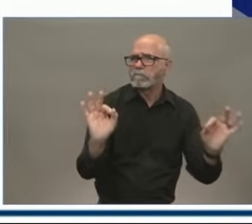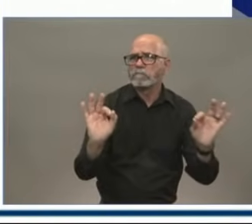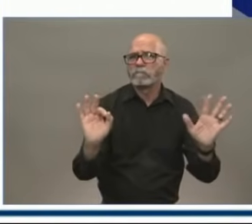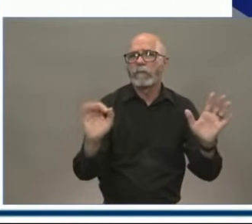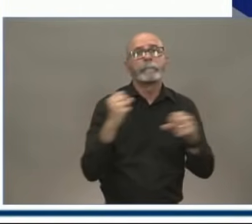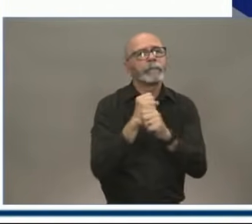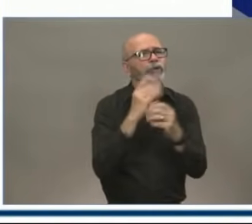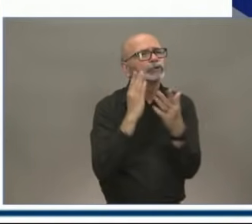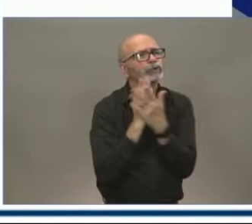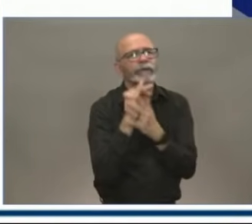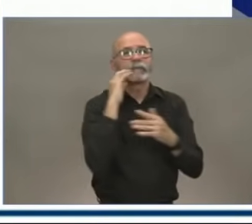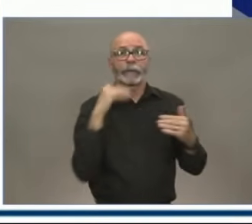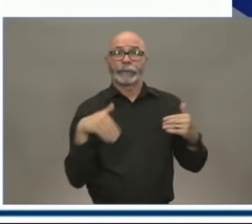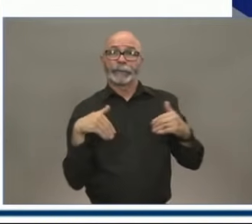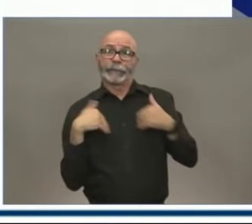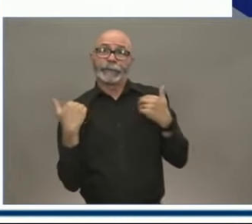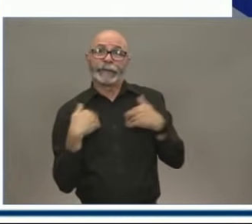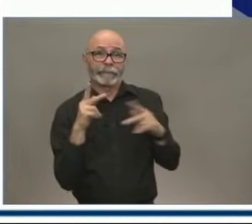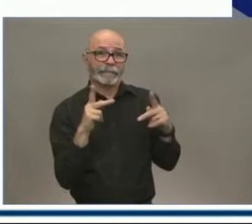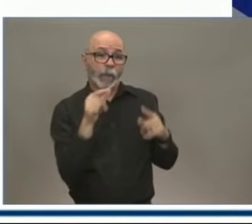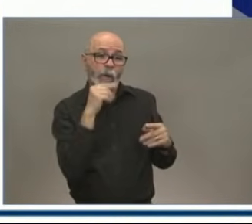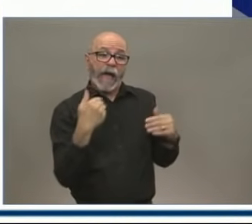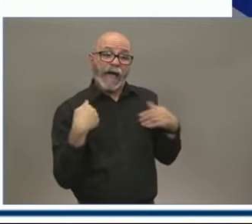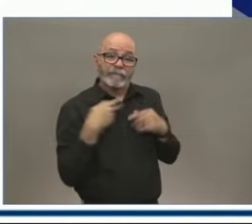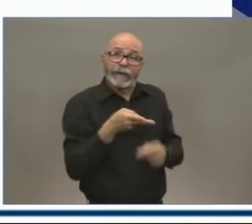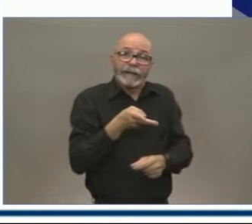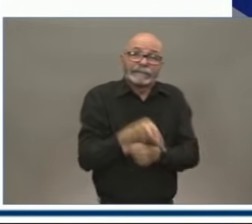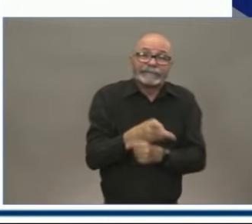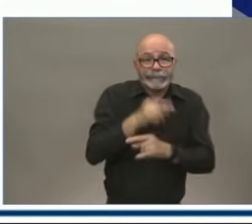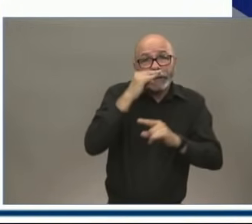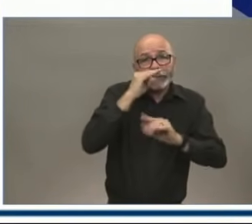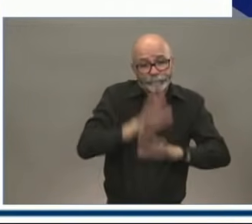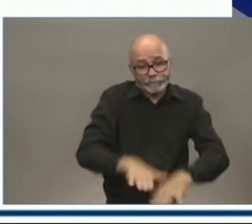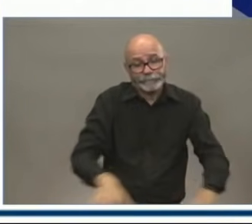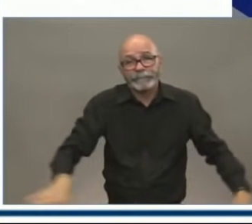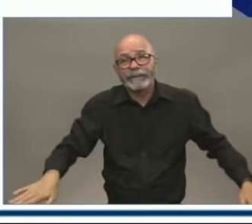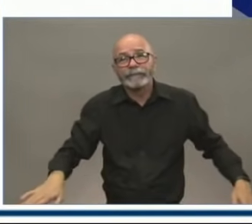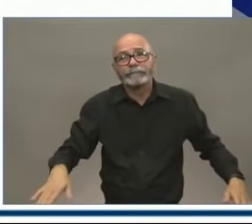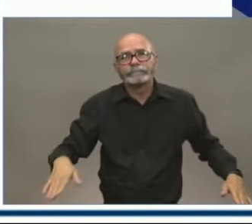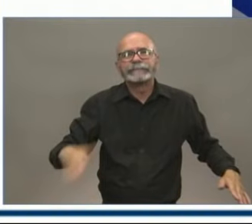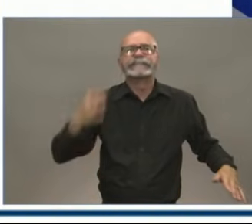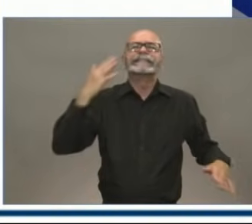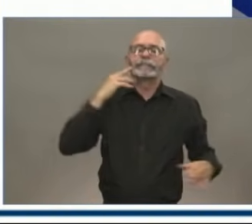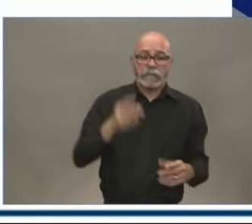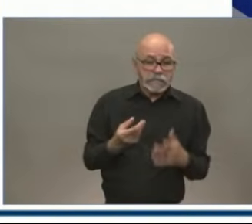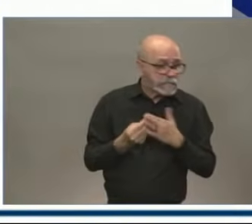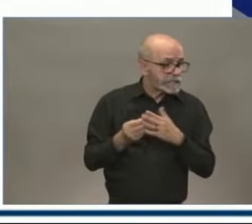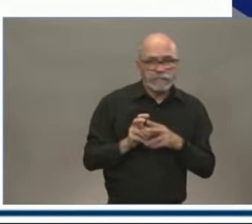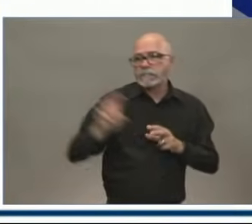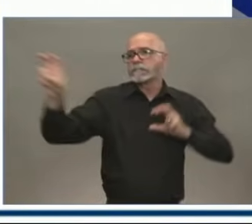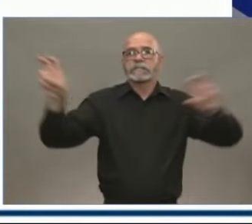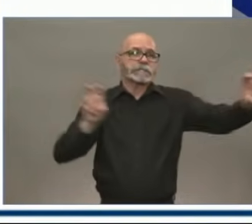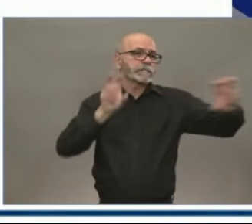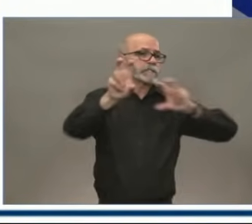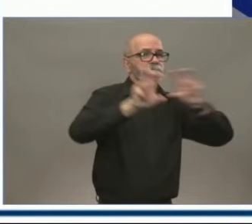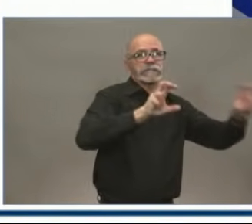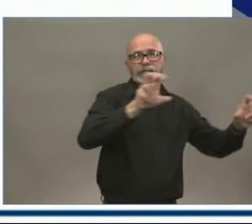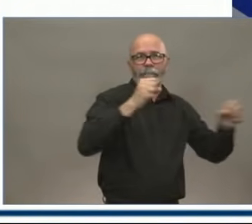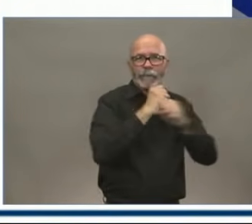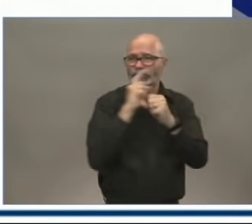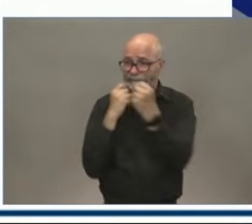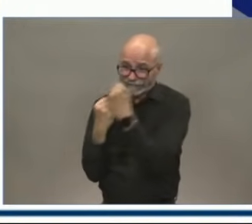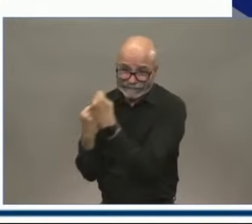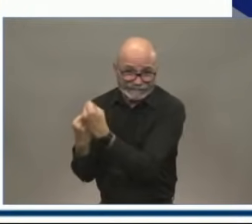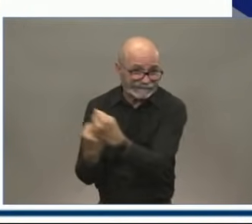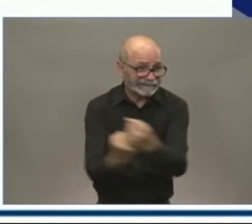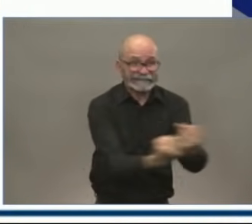have child care. Those are the things that we continue to invest in and will continue to invest in. But the foundation is better